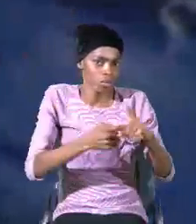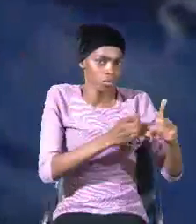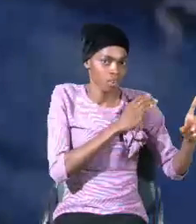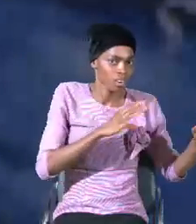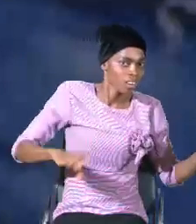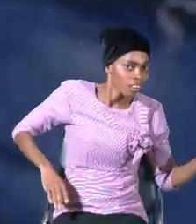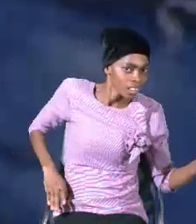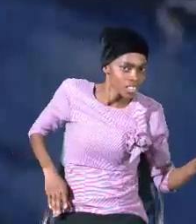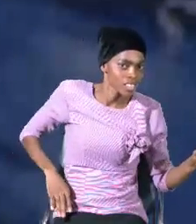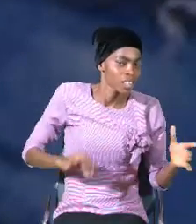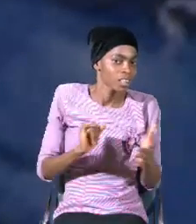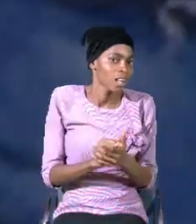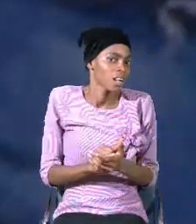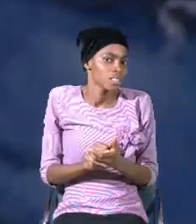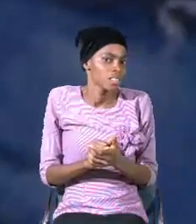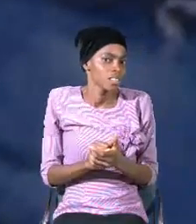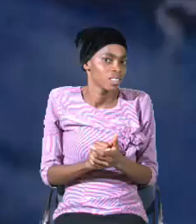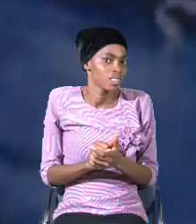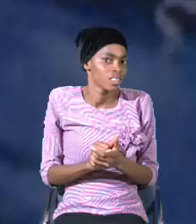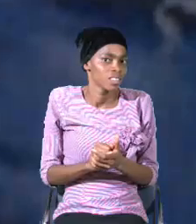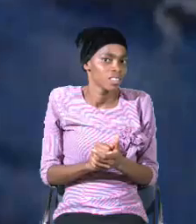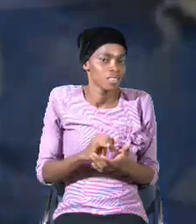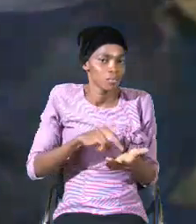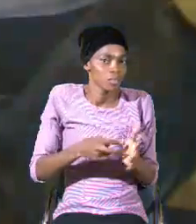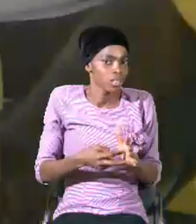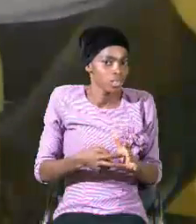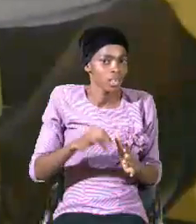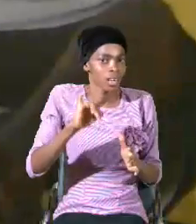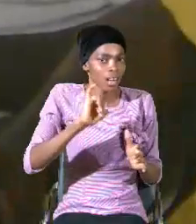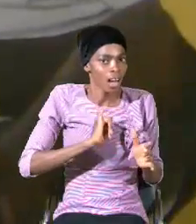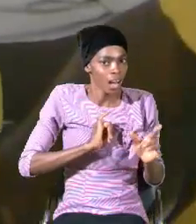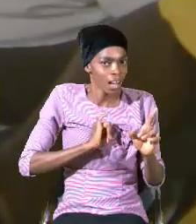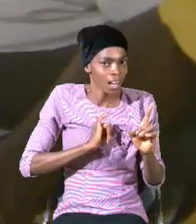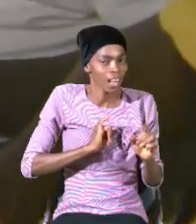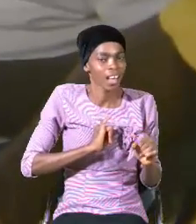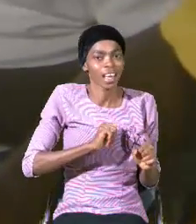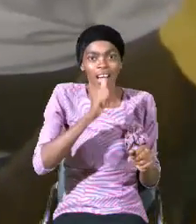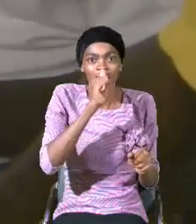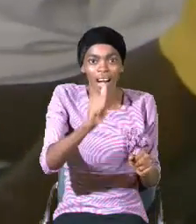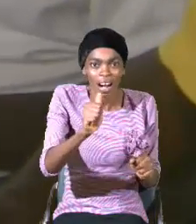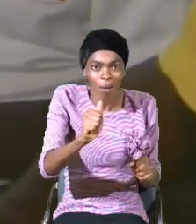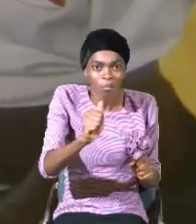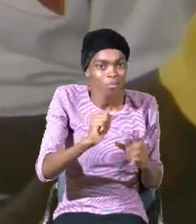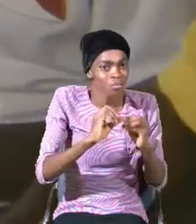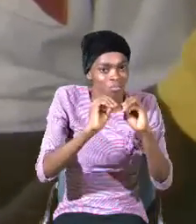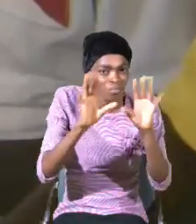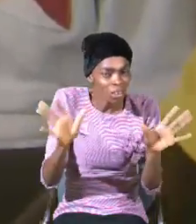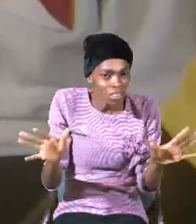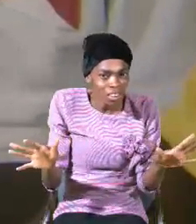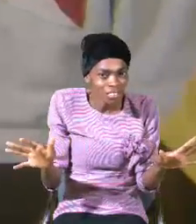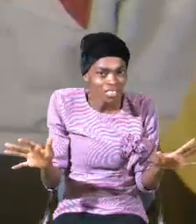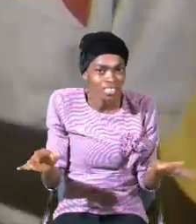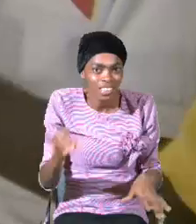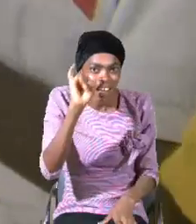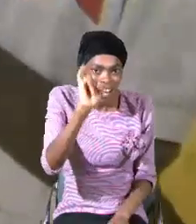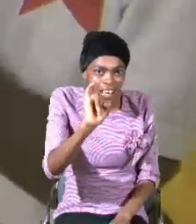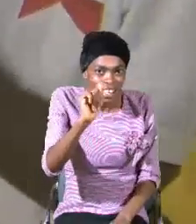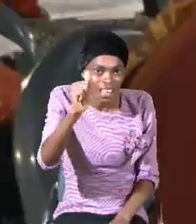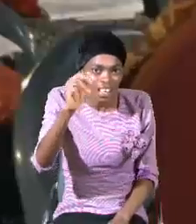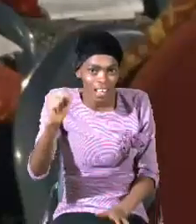that means I am nothing. I am